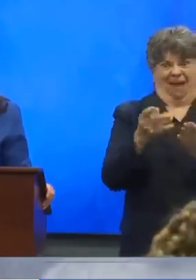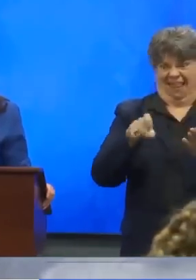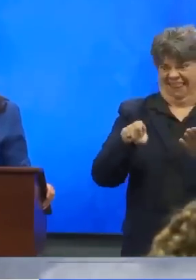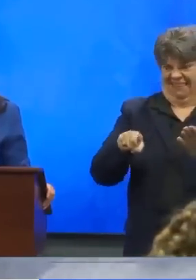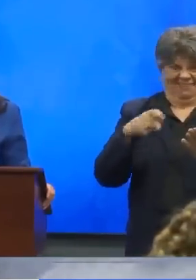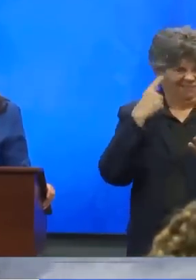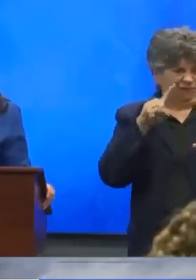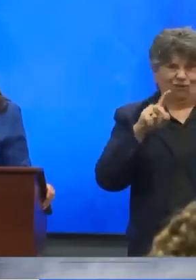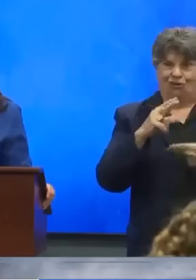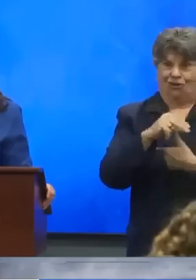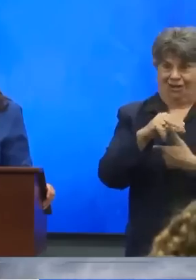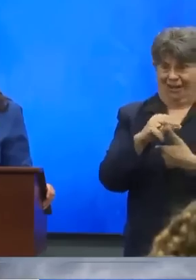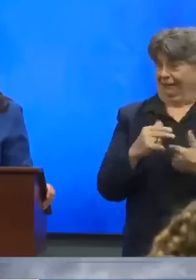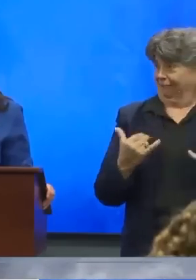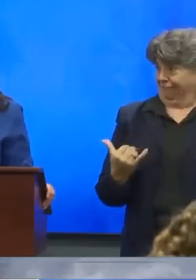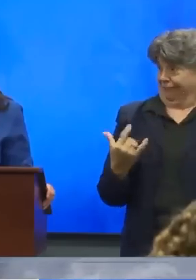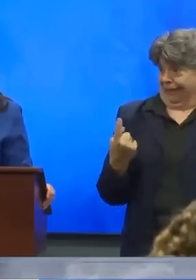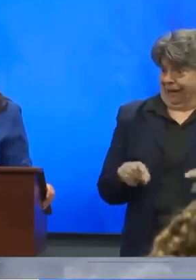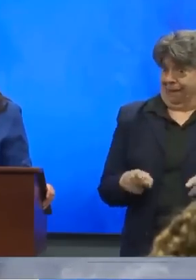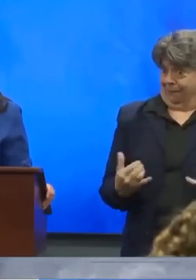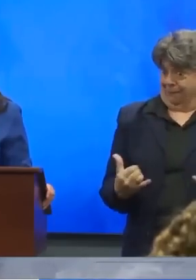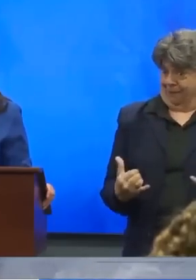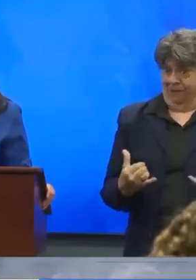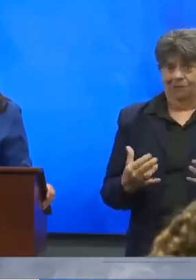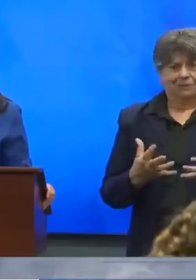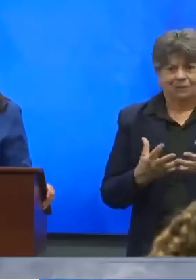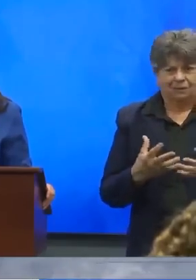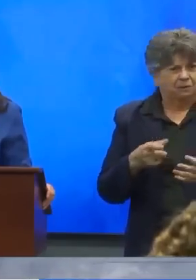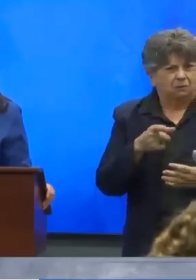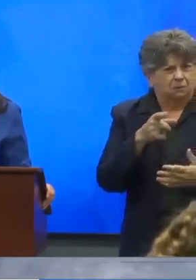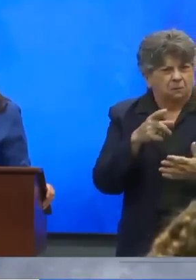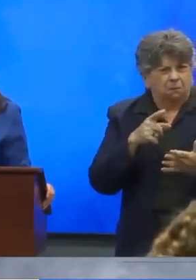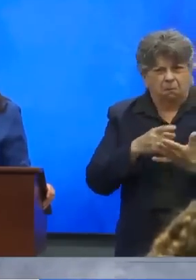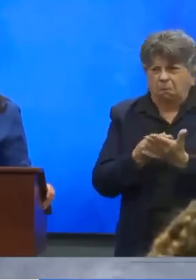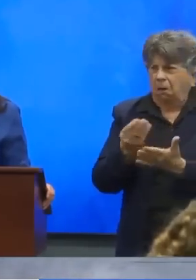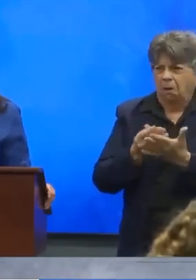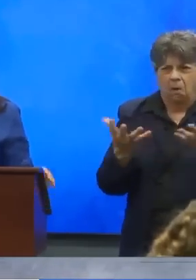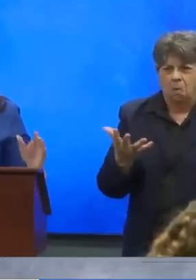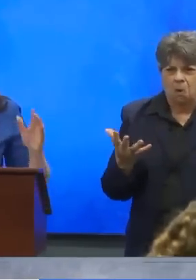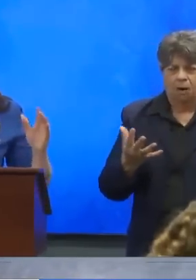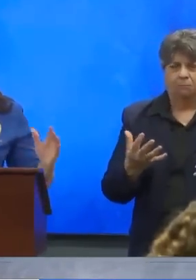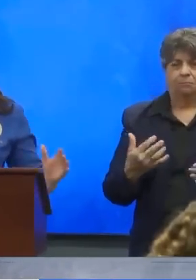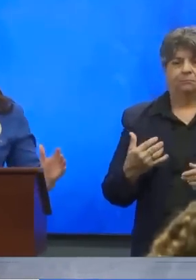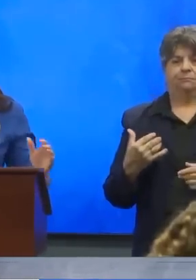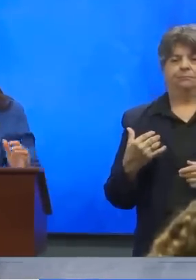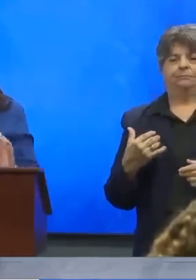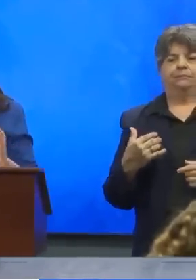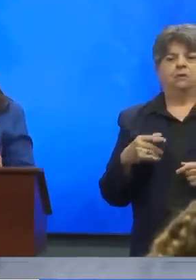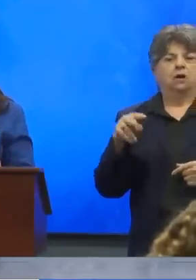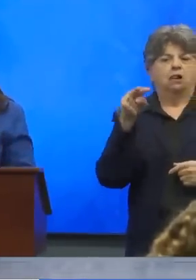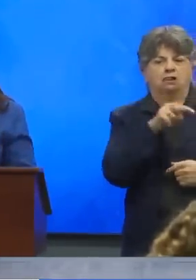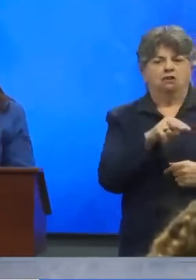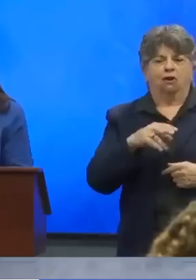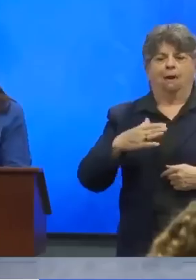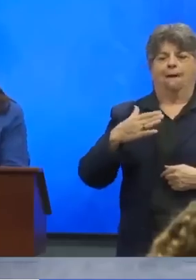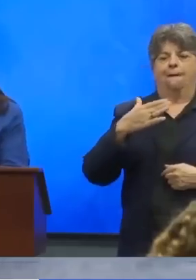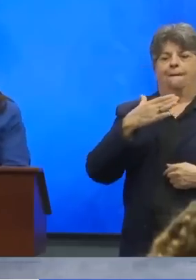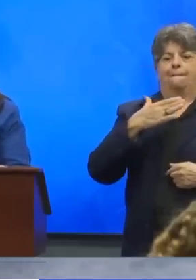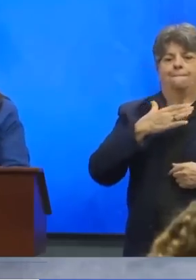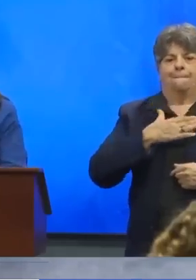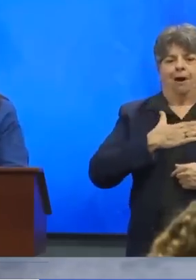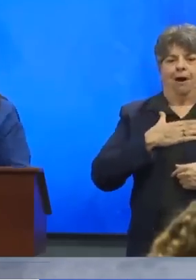to myfloridalegal.com. The essential commodities that you will need, from lumber to water